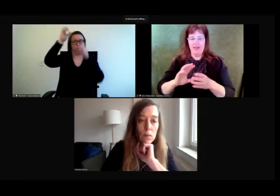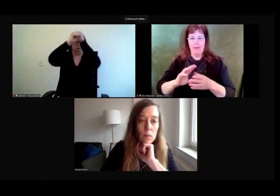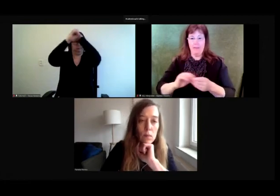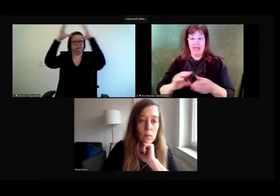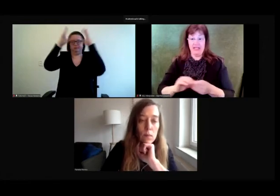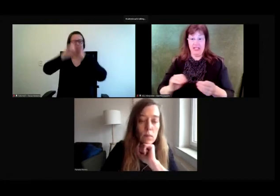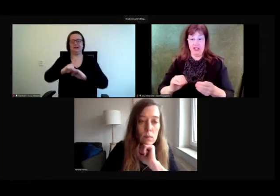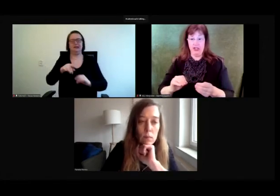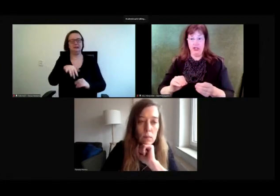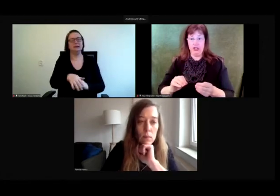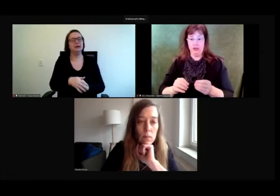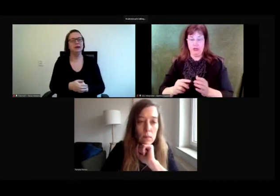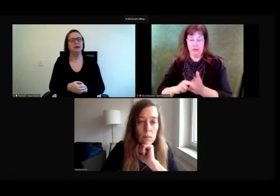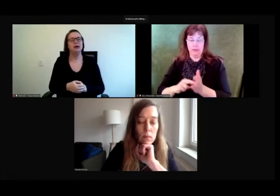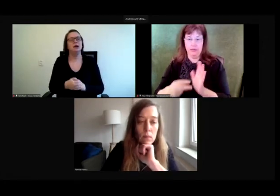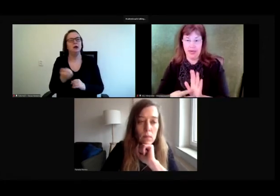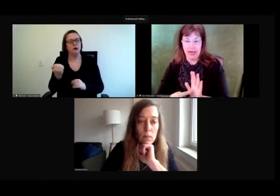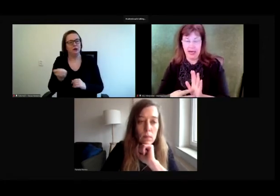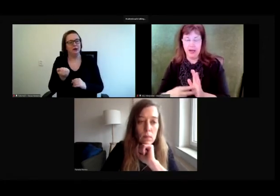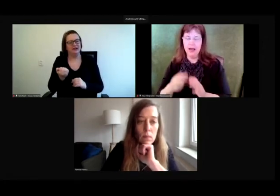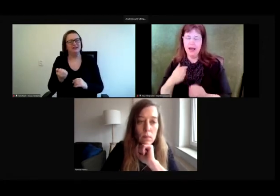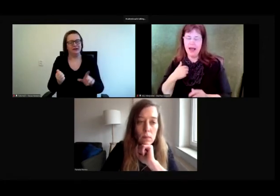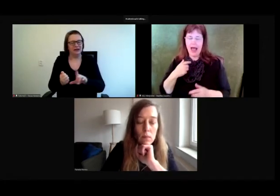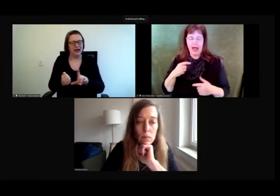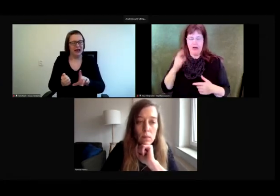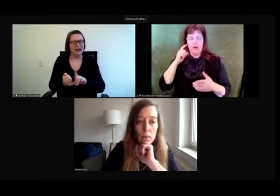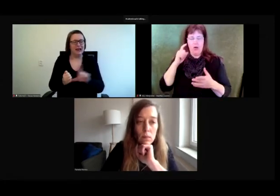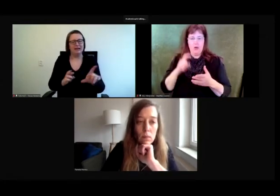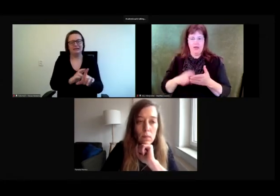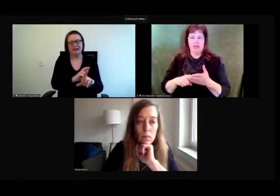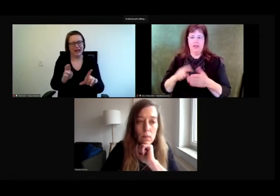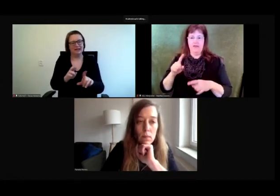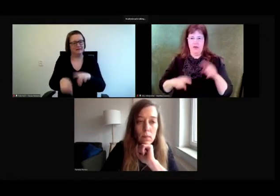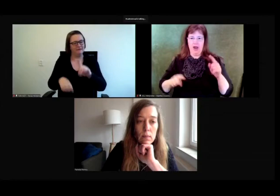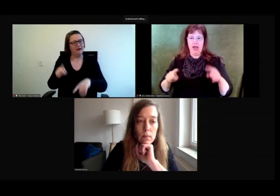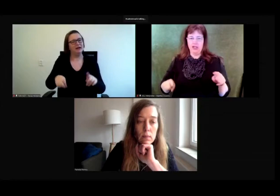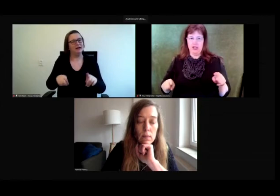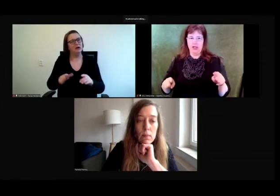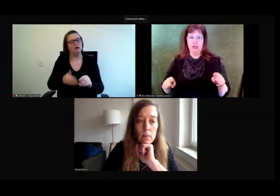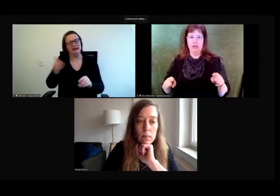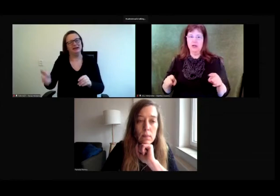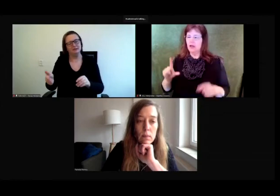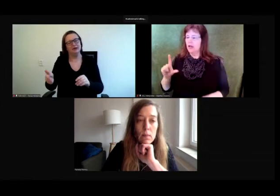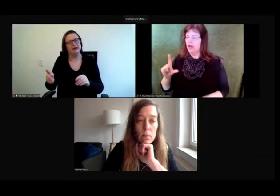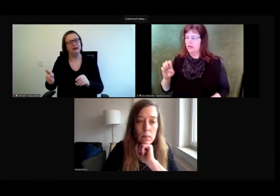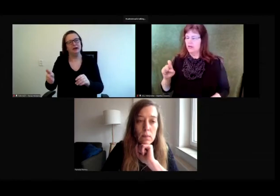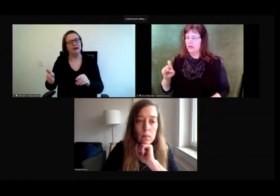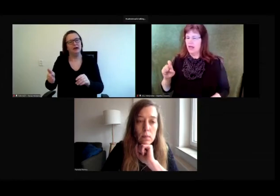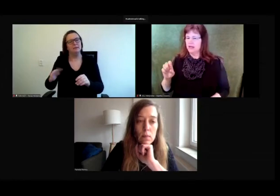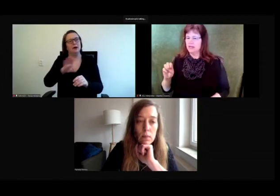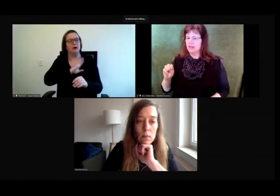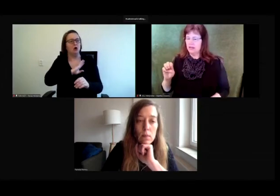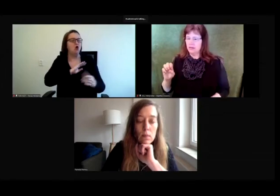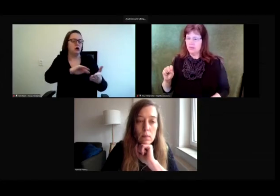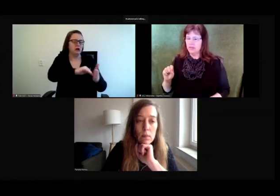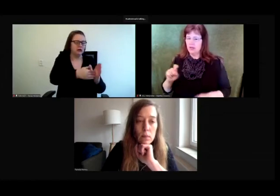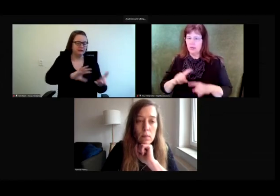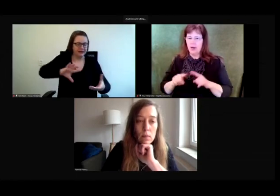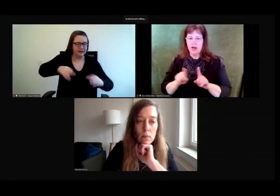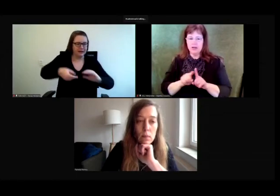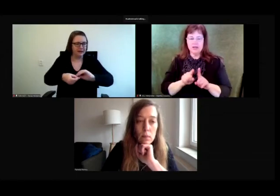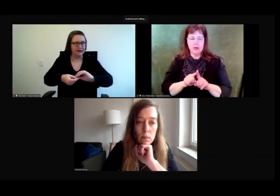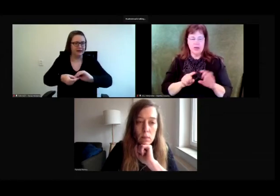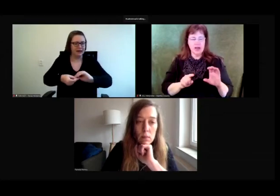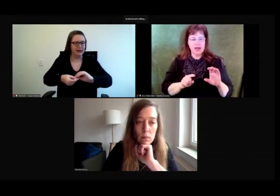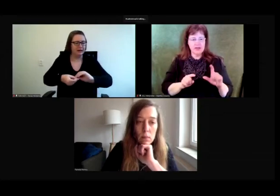reason that I find this variation in using relational lexeme, but also using classifiers and using